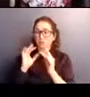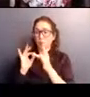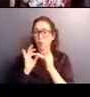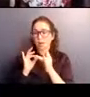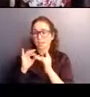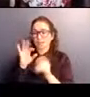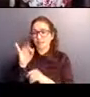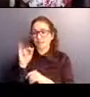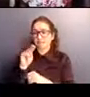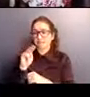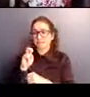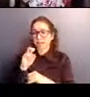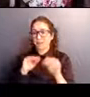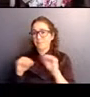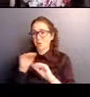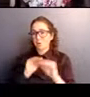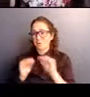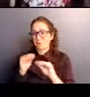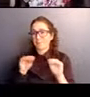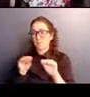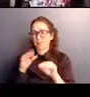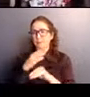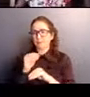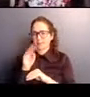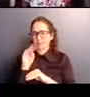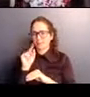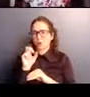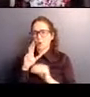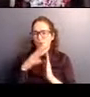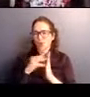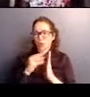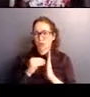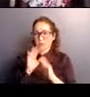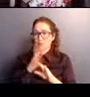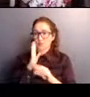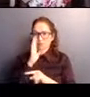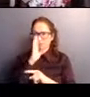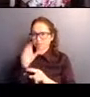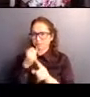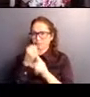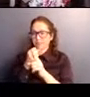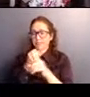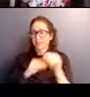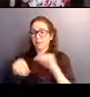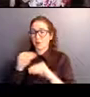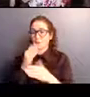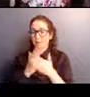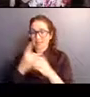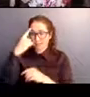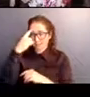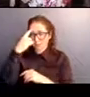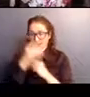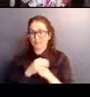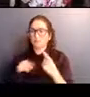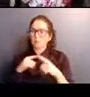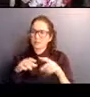motor movements, and motor learning. So music directly accesses these motor areas of the brain. So when we take the